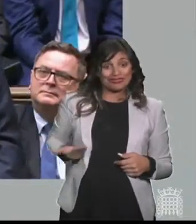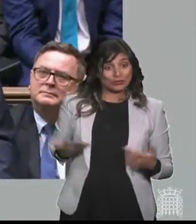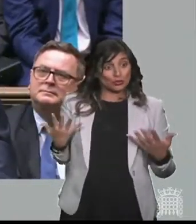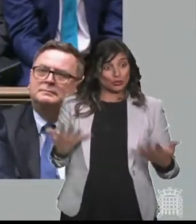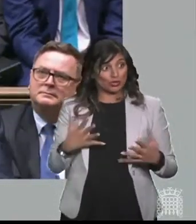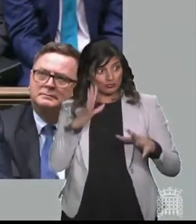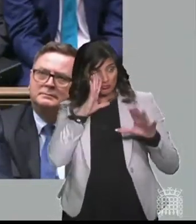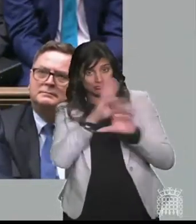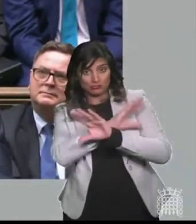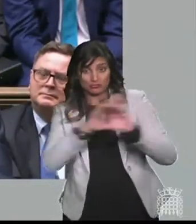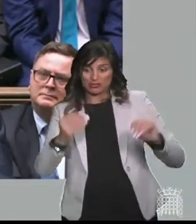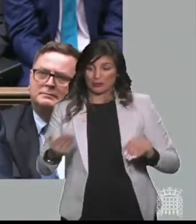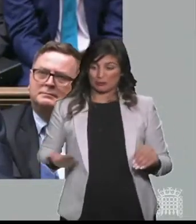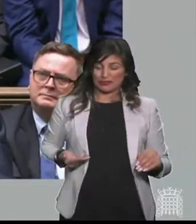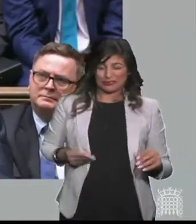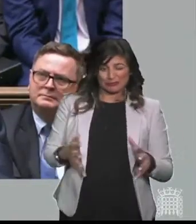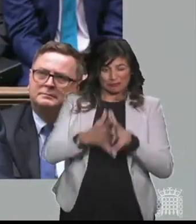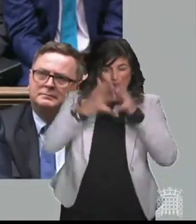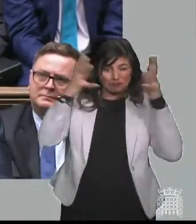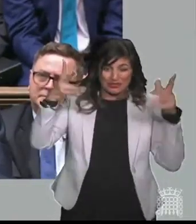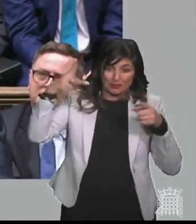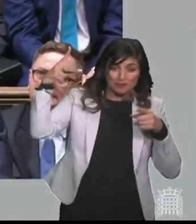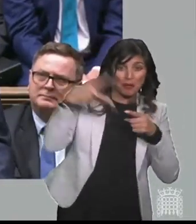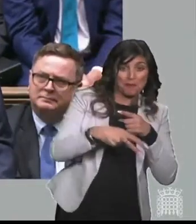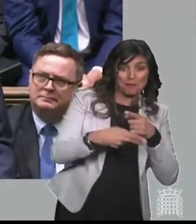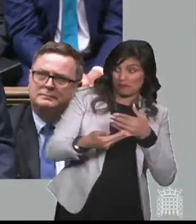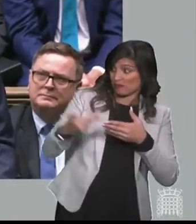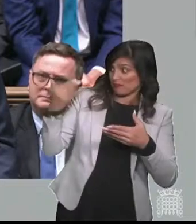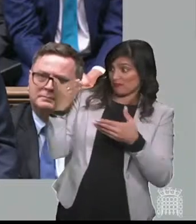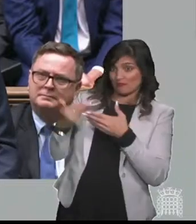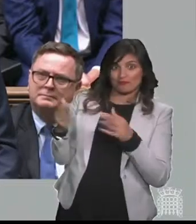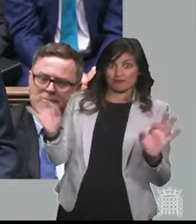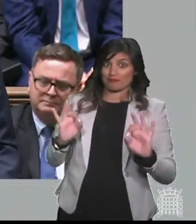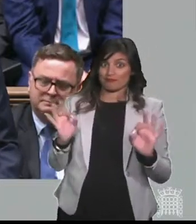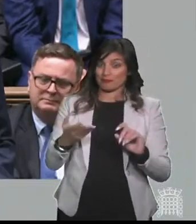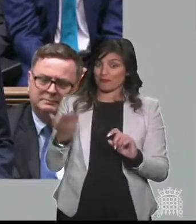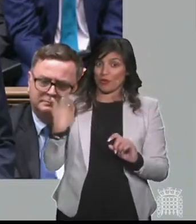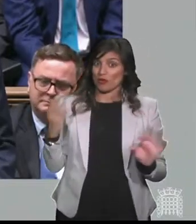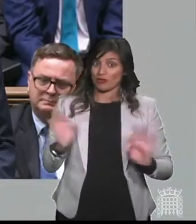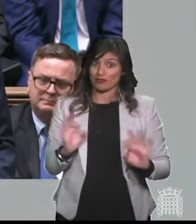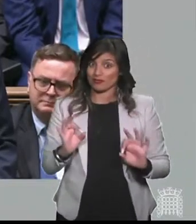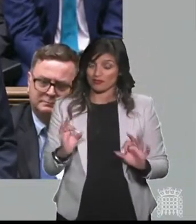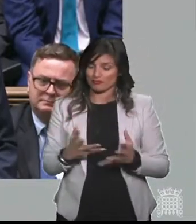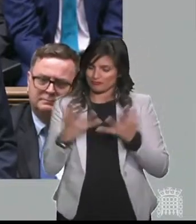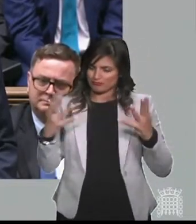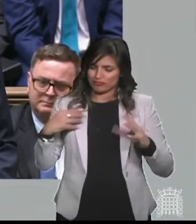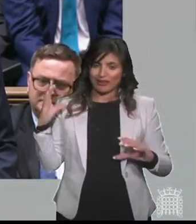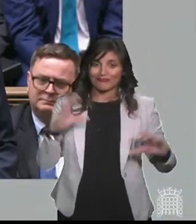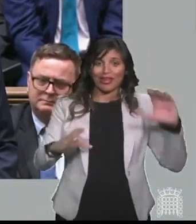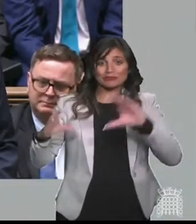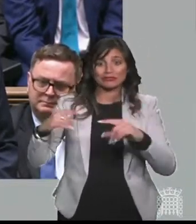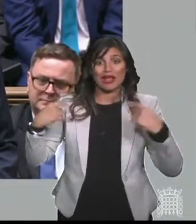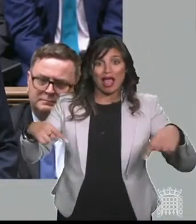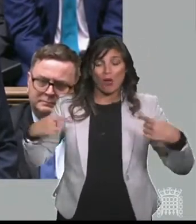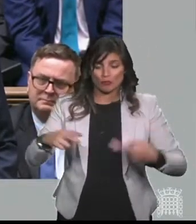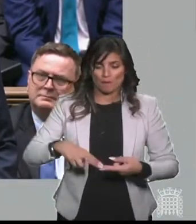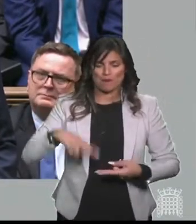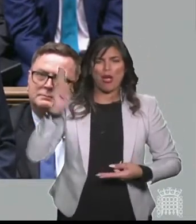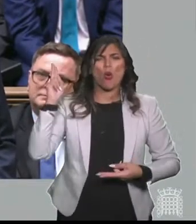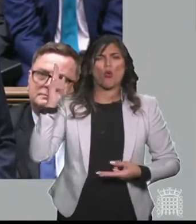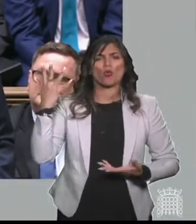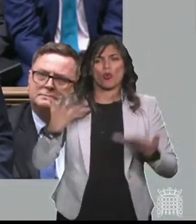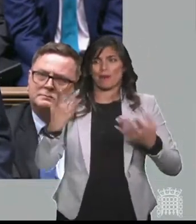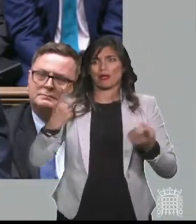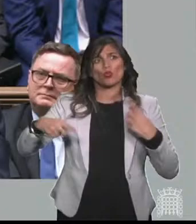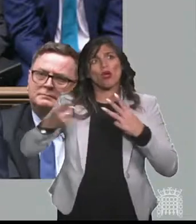business tax cut in modern British history, with the most competitive investment allowances of any large economy. For